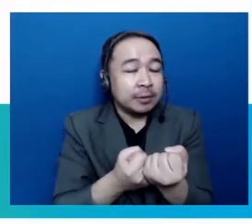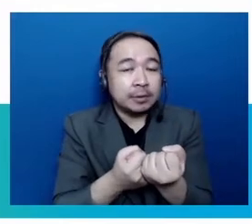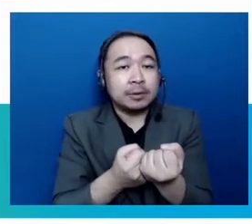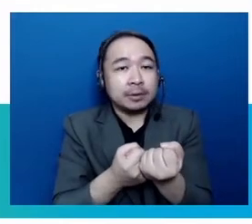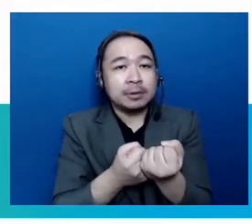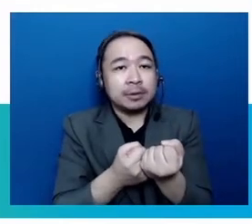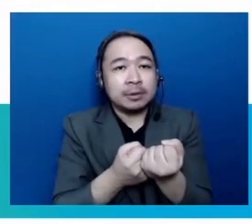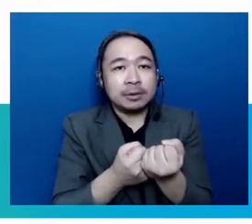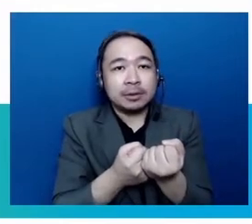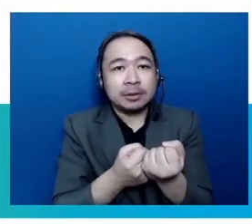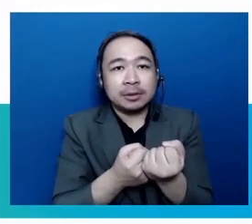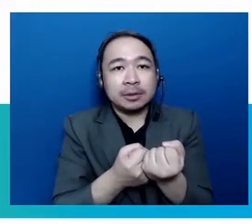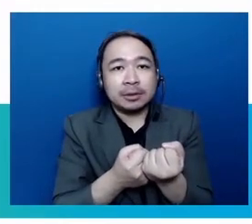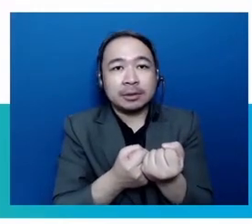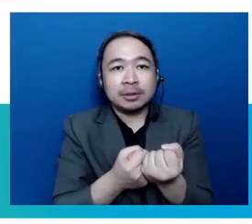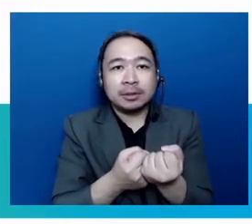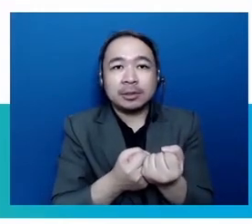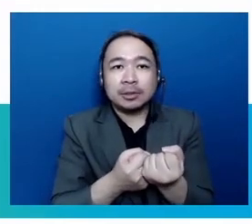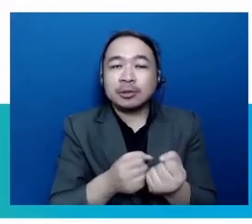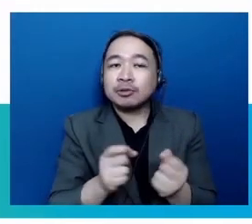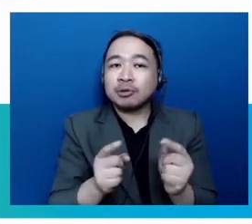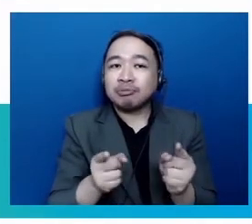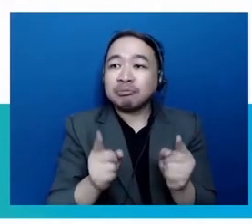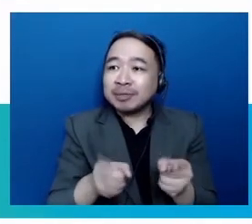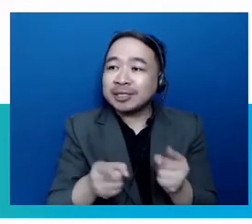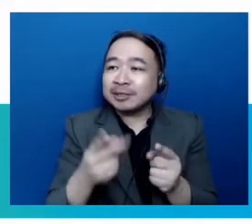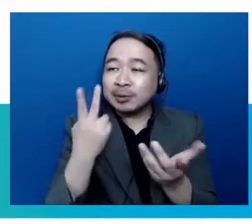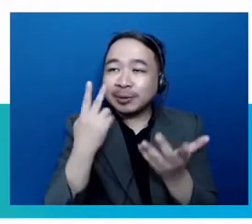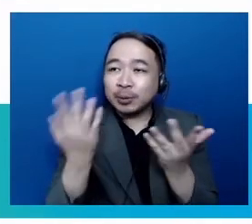to complement loans with grants